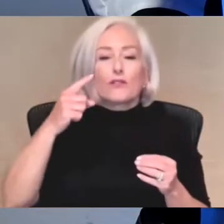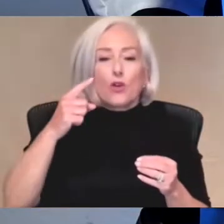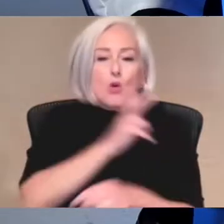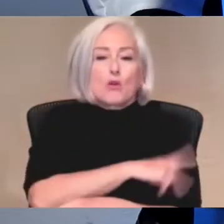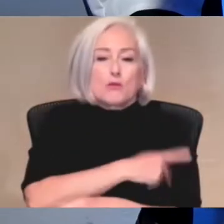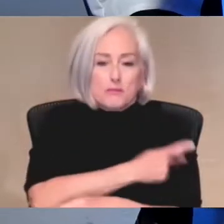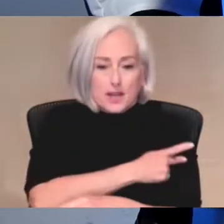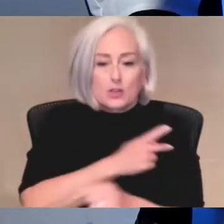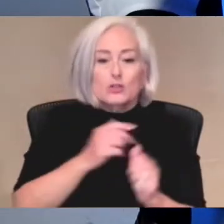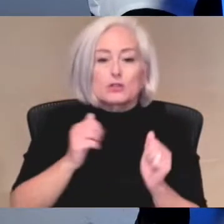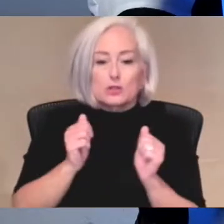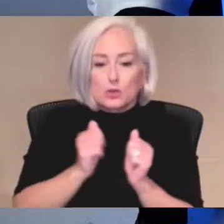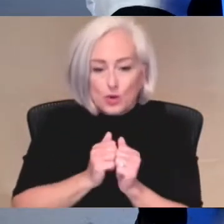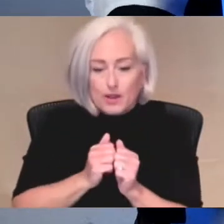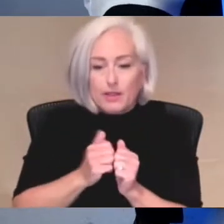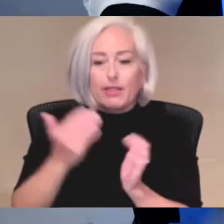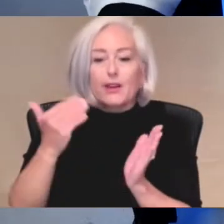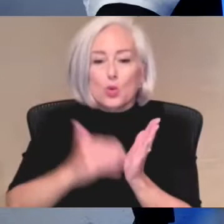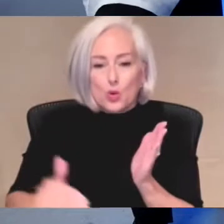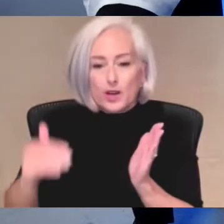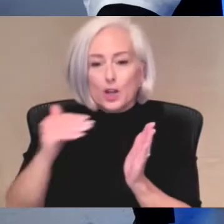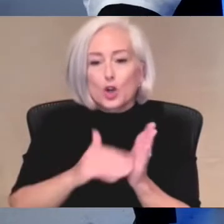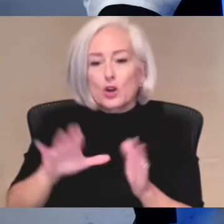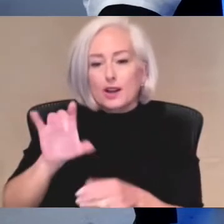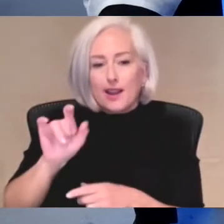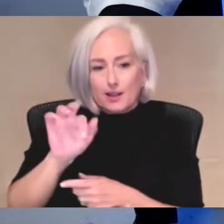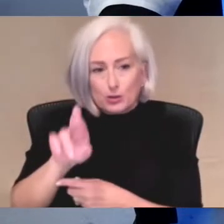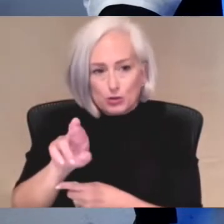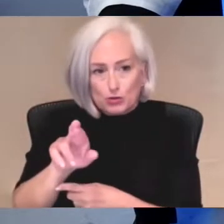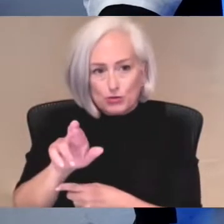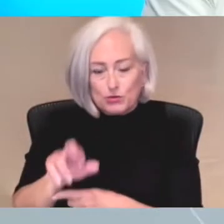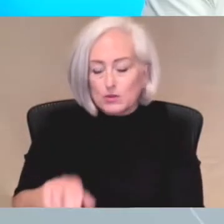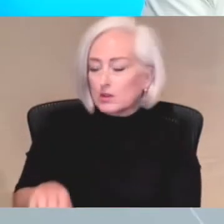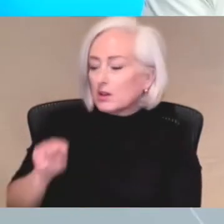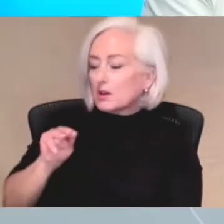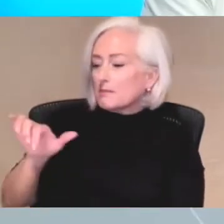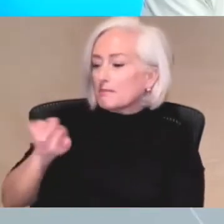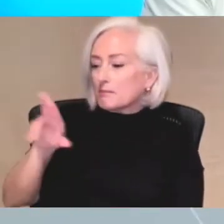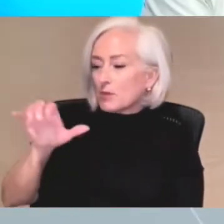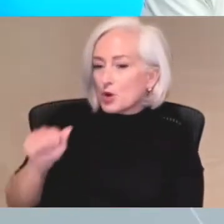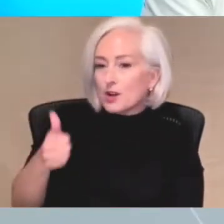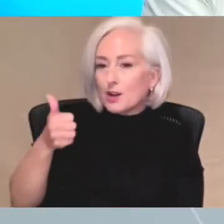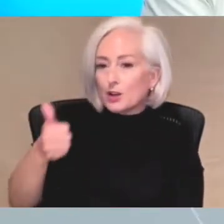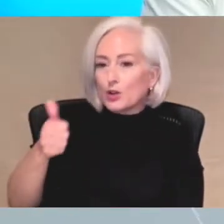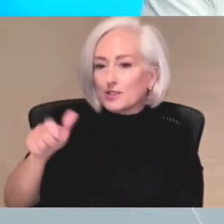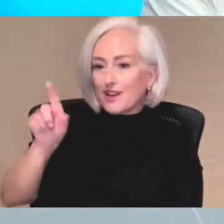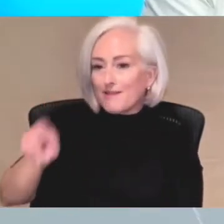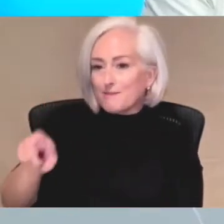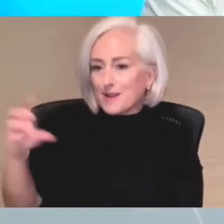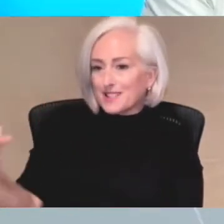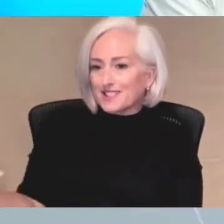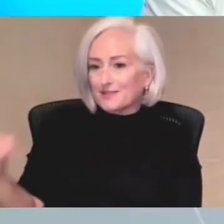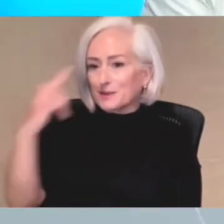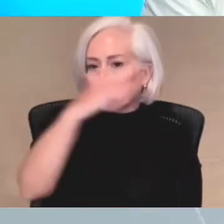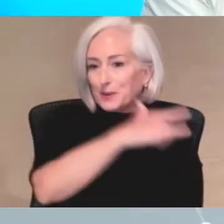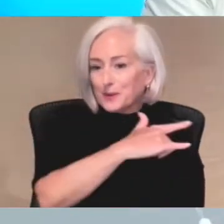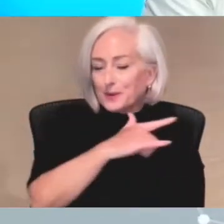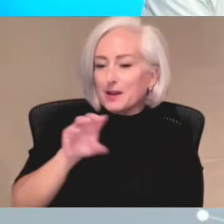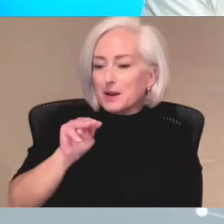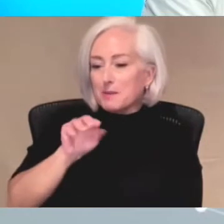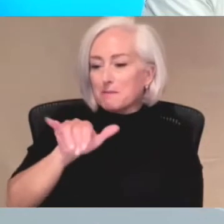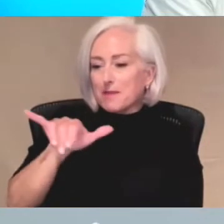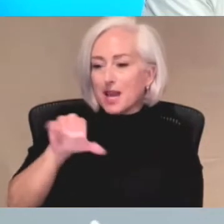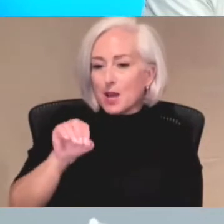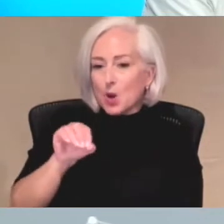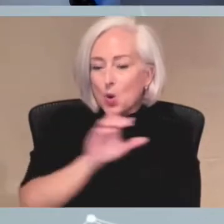Yeah. So Myrna, I know you had to travel to the Mayo Clinic. Karen